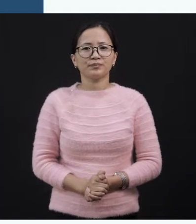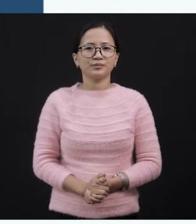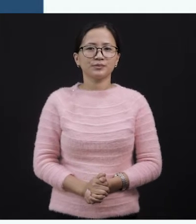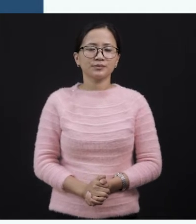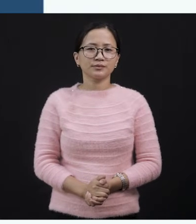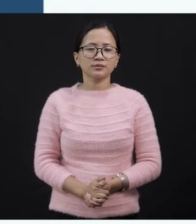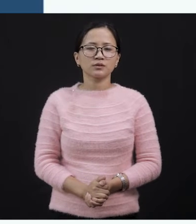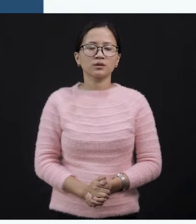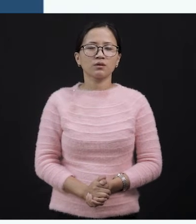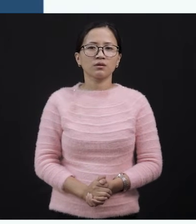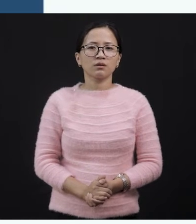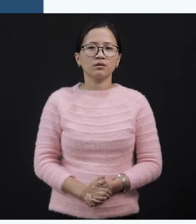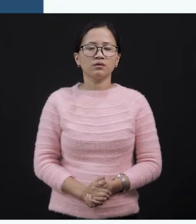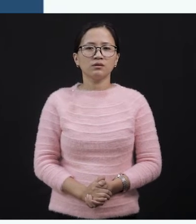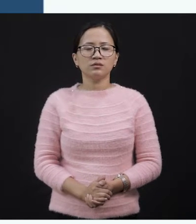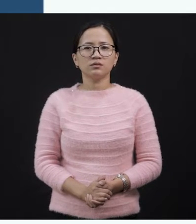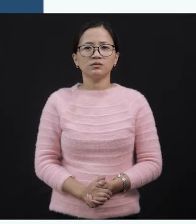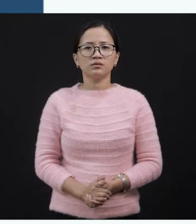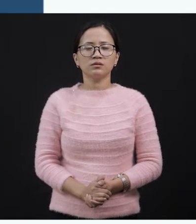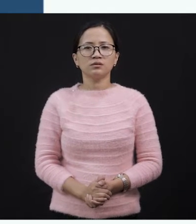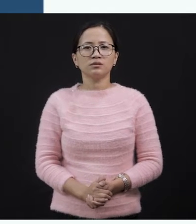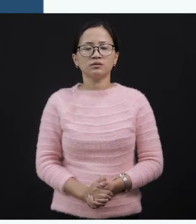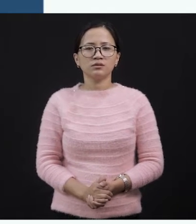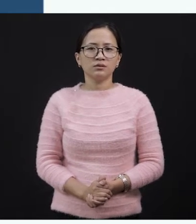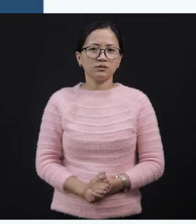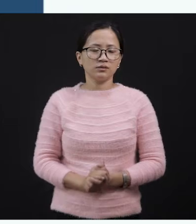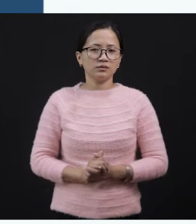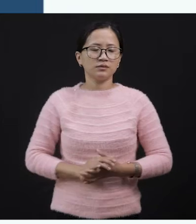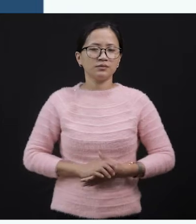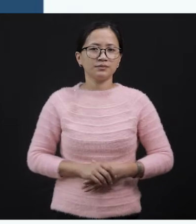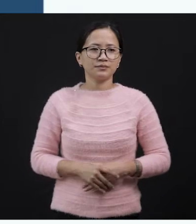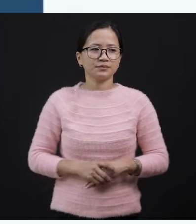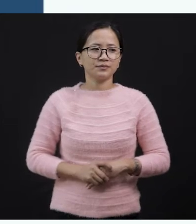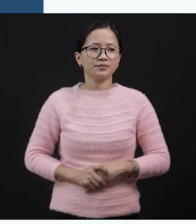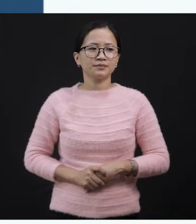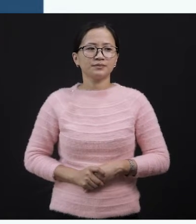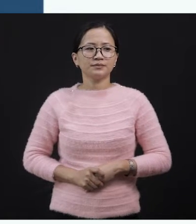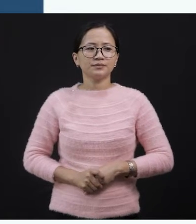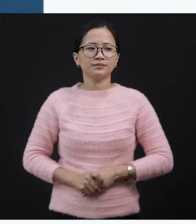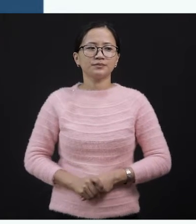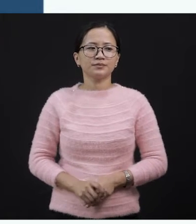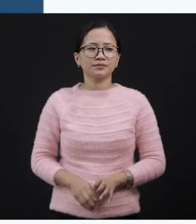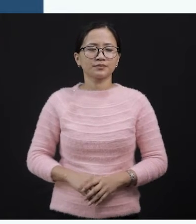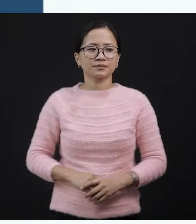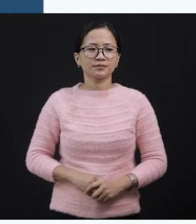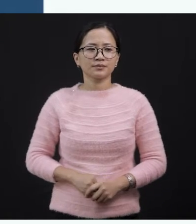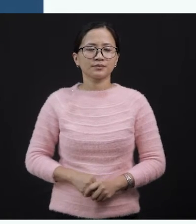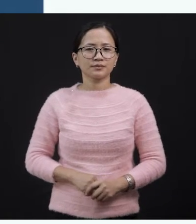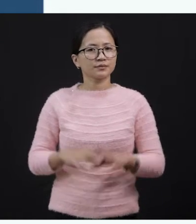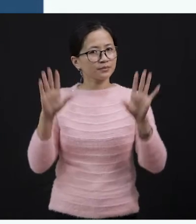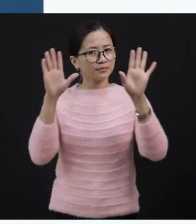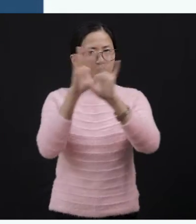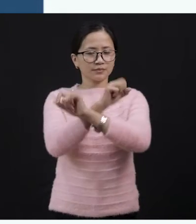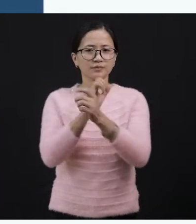Okay, when the Earth passes through the shadow of the Moon, and it will be